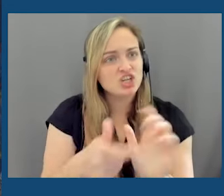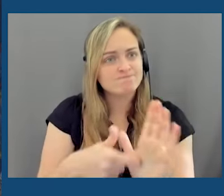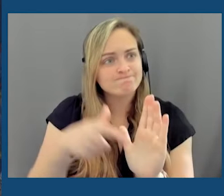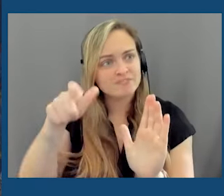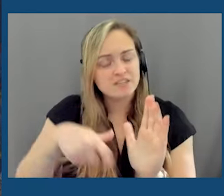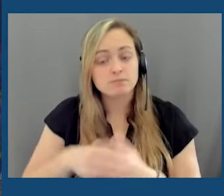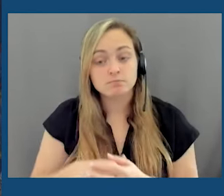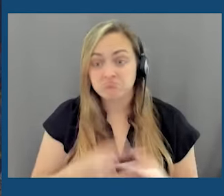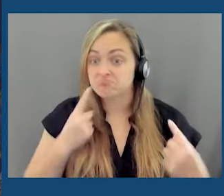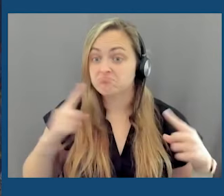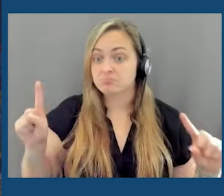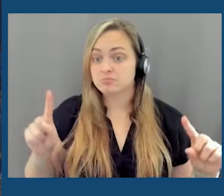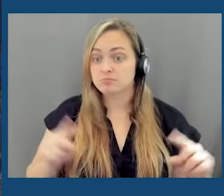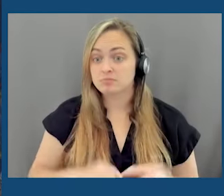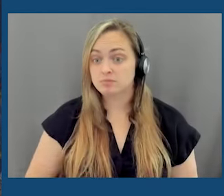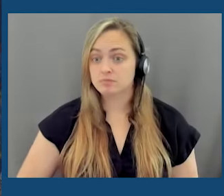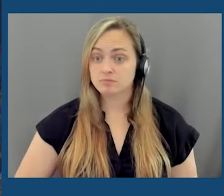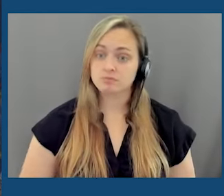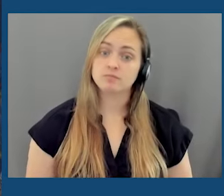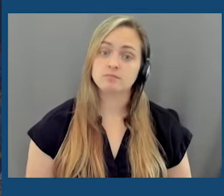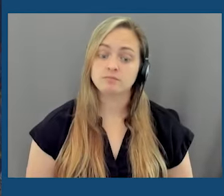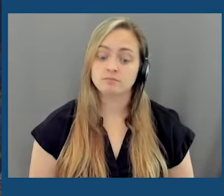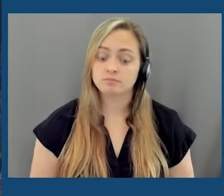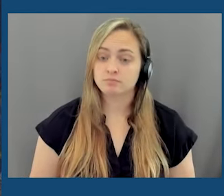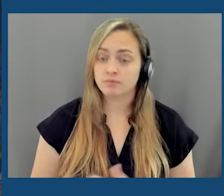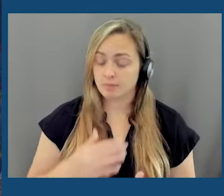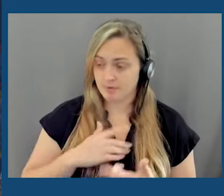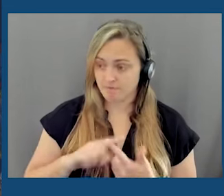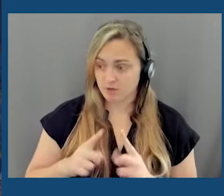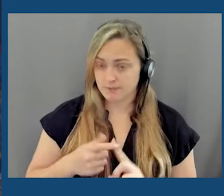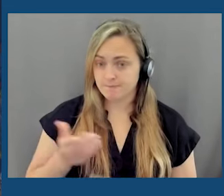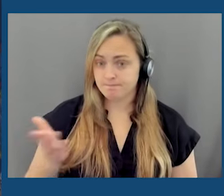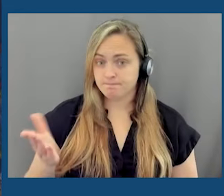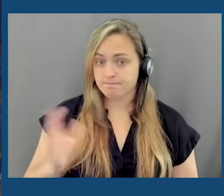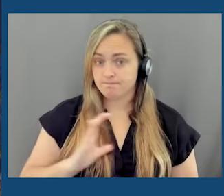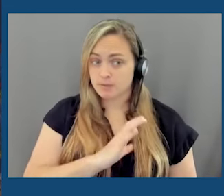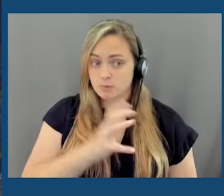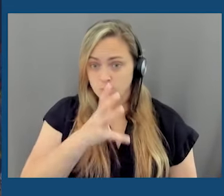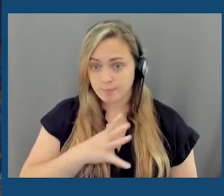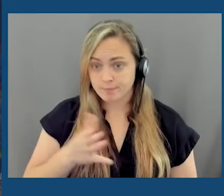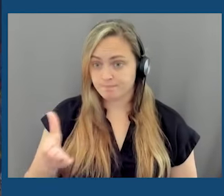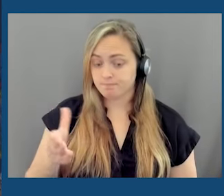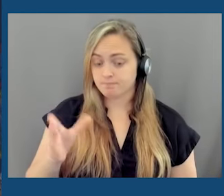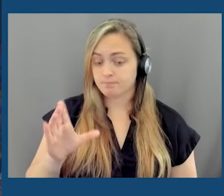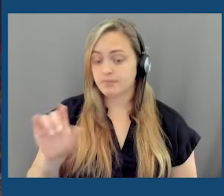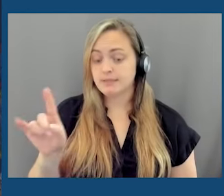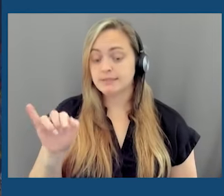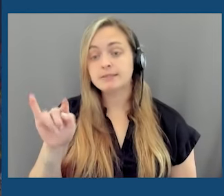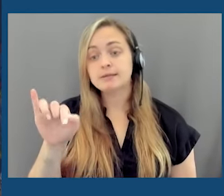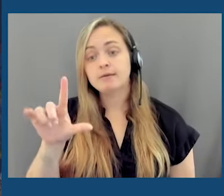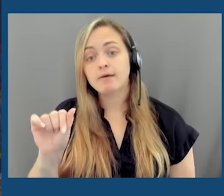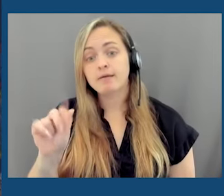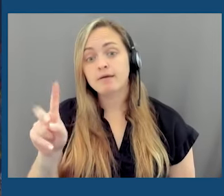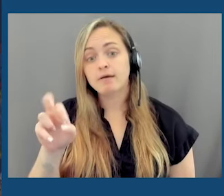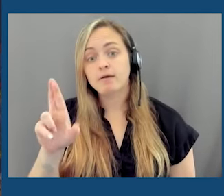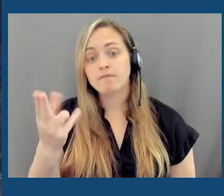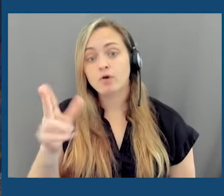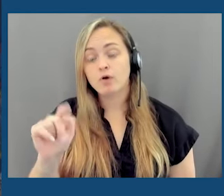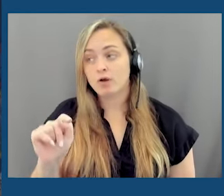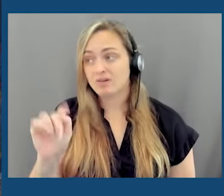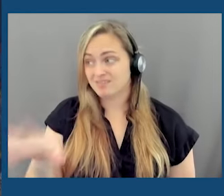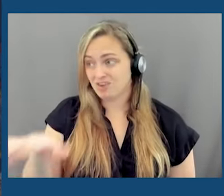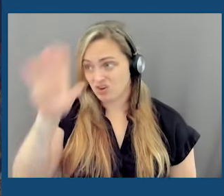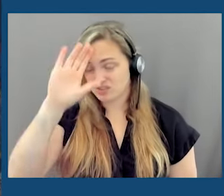it. My friend, Councilwoman Zanetta Everhart, nearly lost her son that